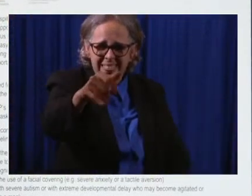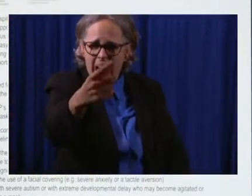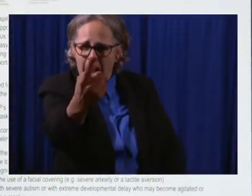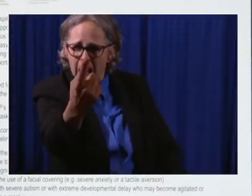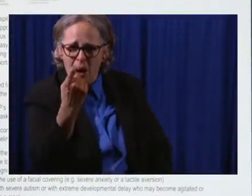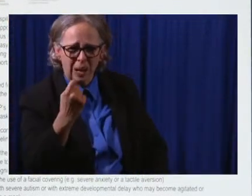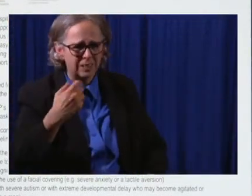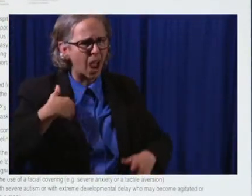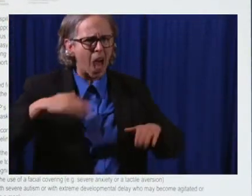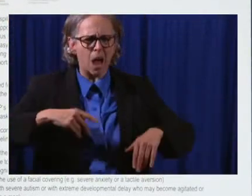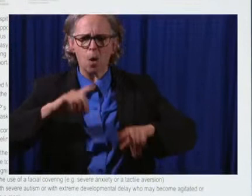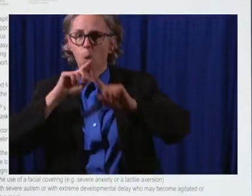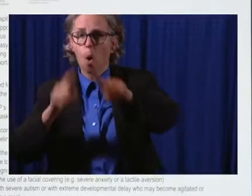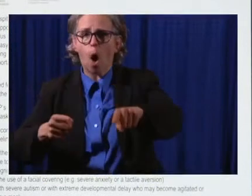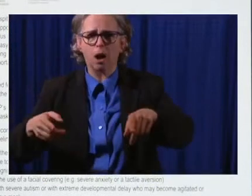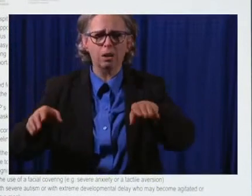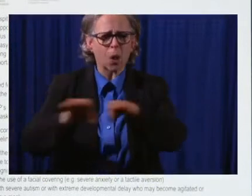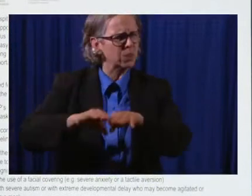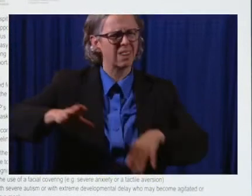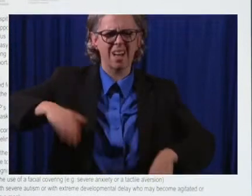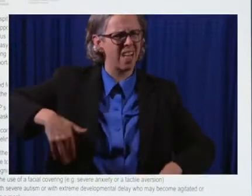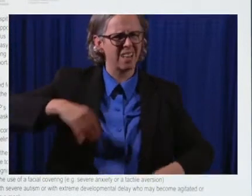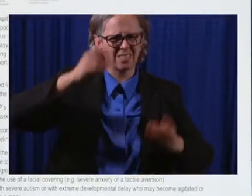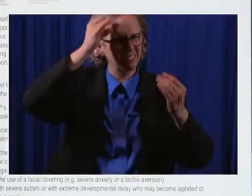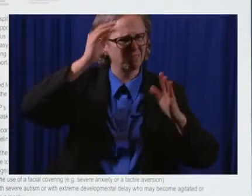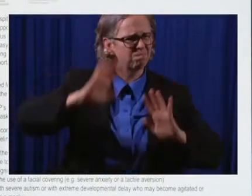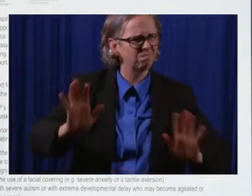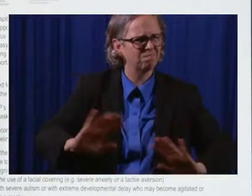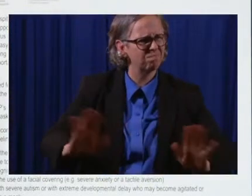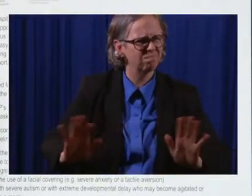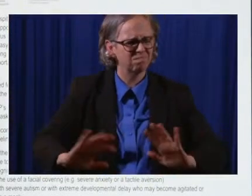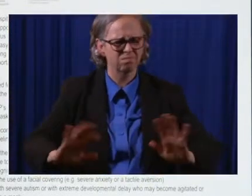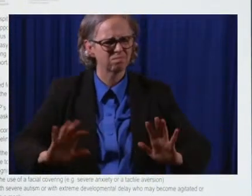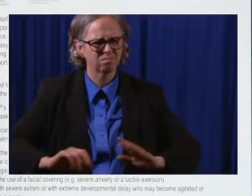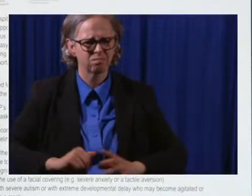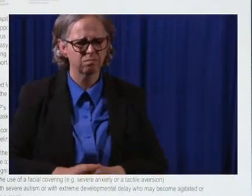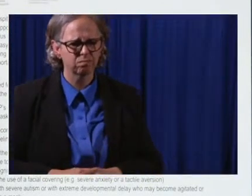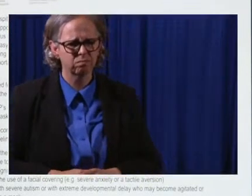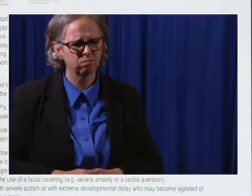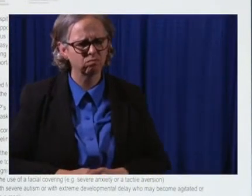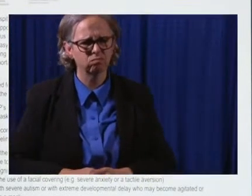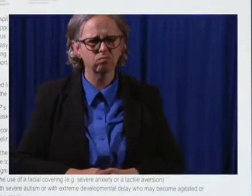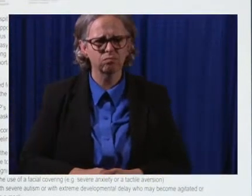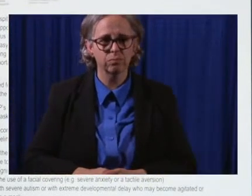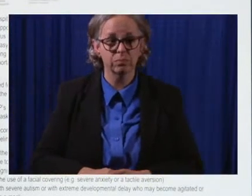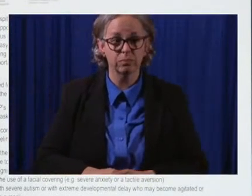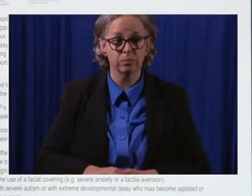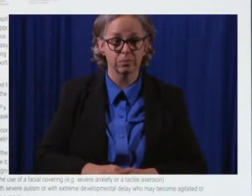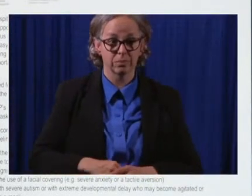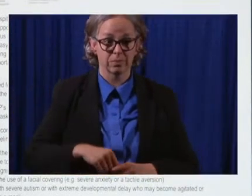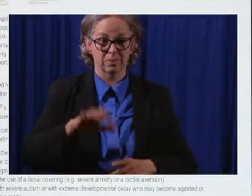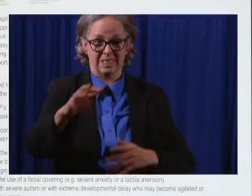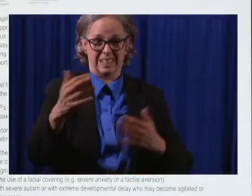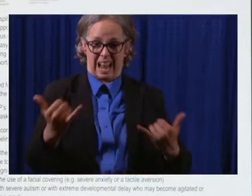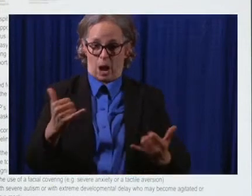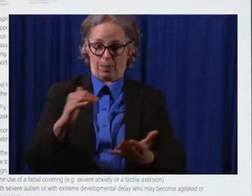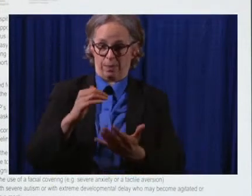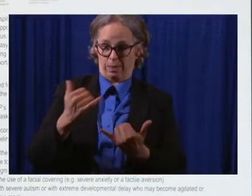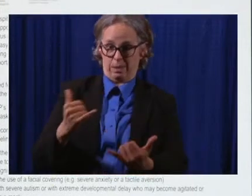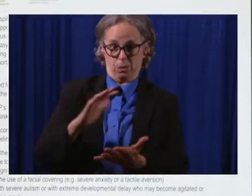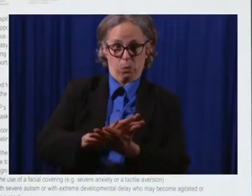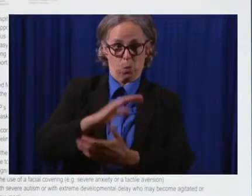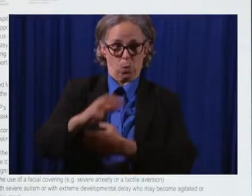the pathway to go to school this year and to make it and to be back